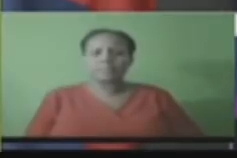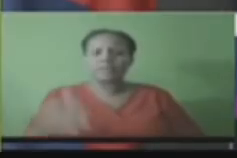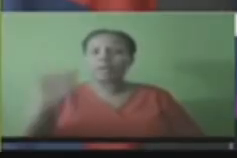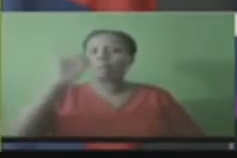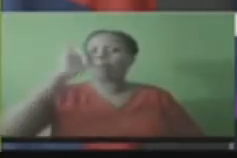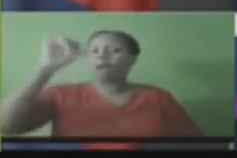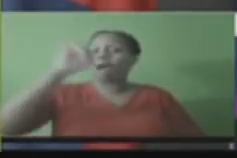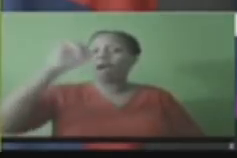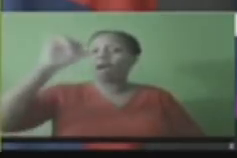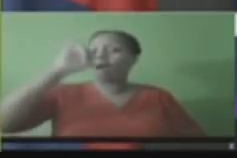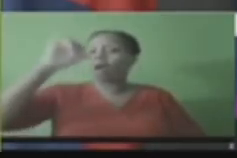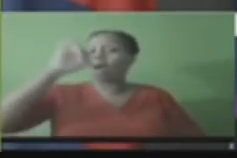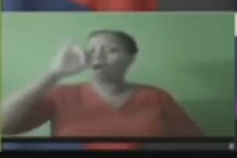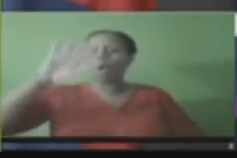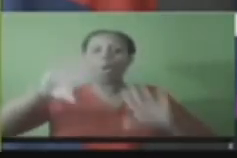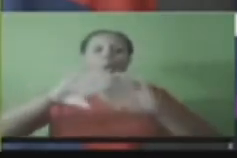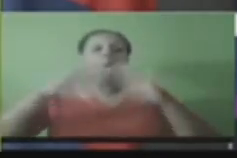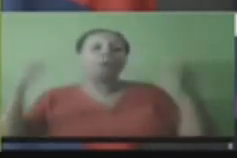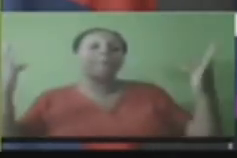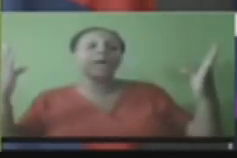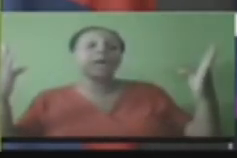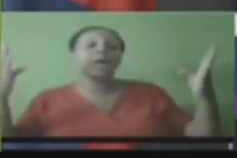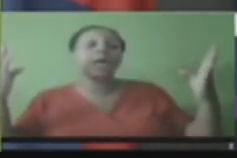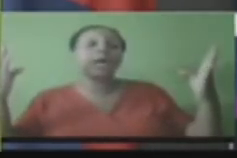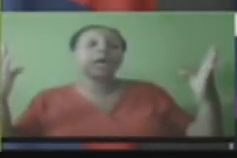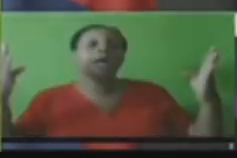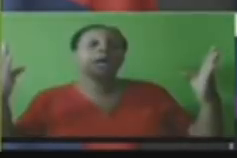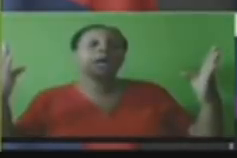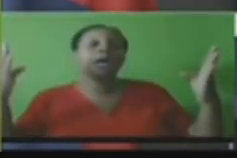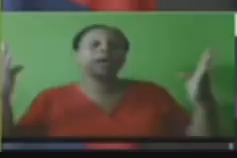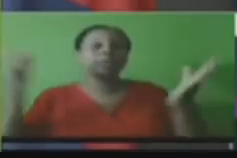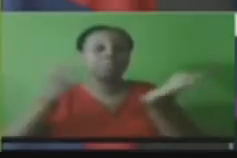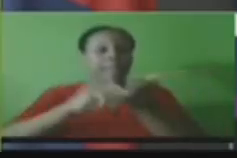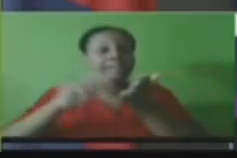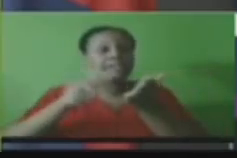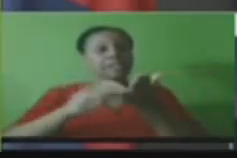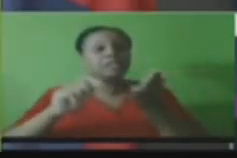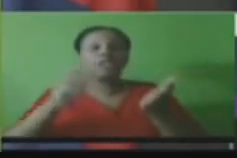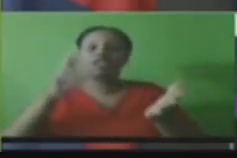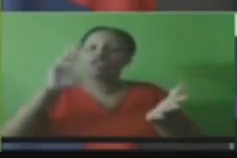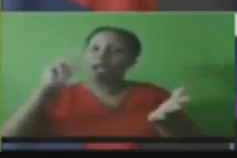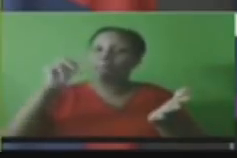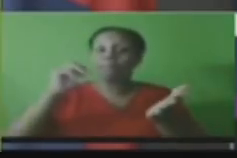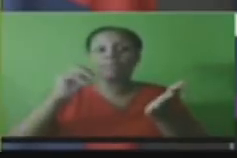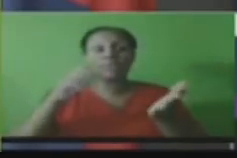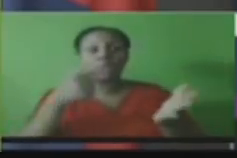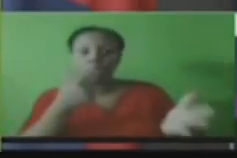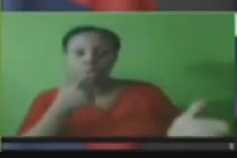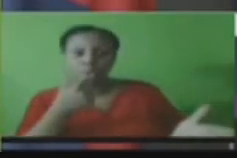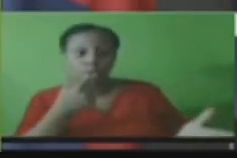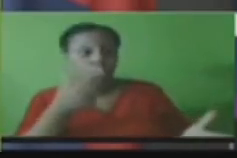allowed to sell food? Signed by whom? Jensen. Who? Jensen.